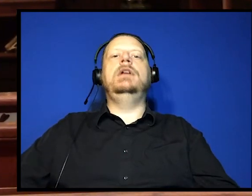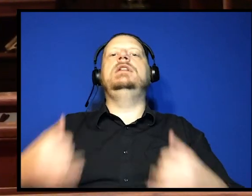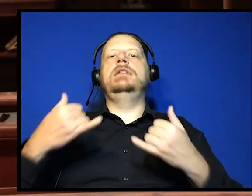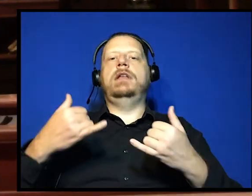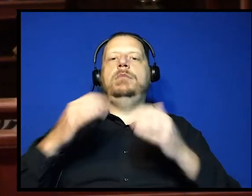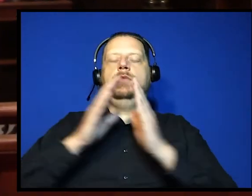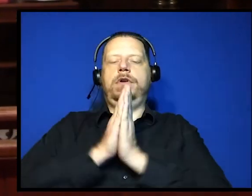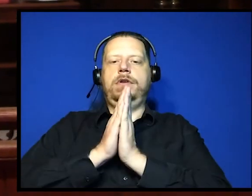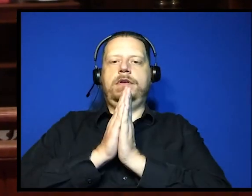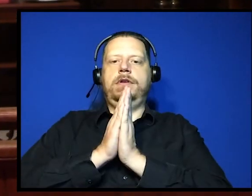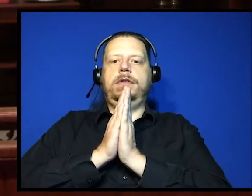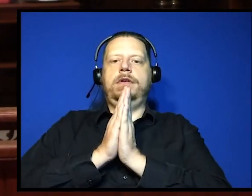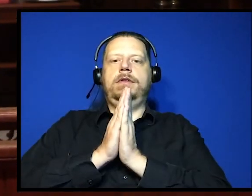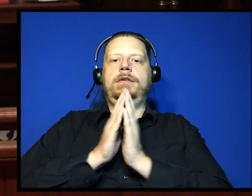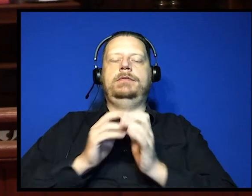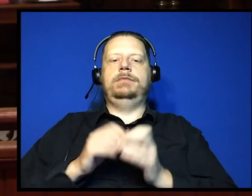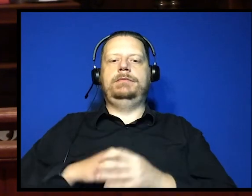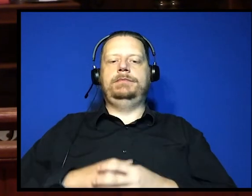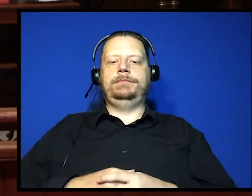Let us pray.